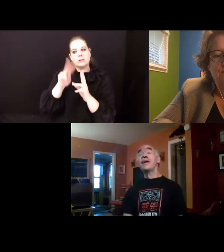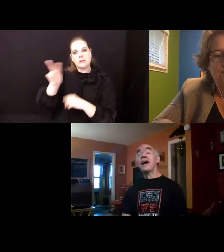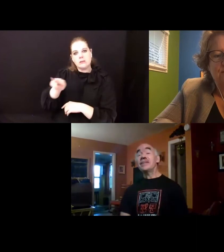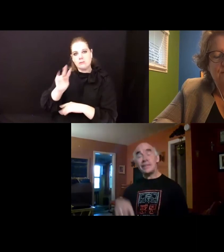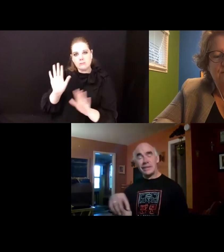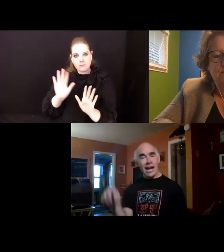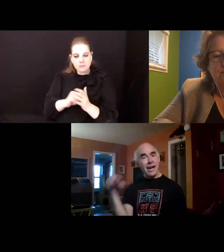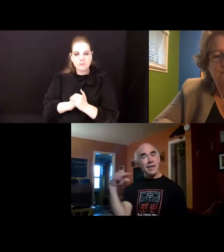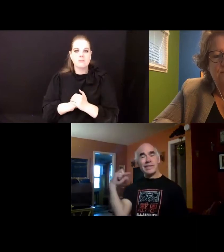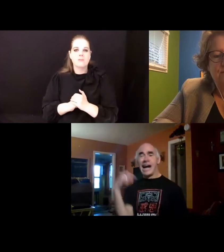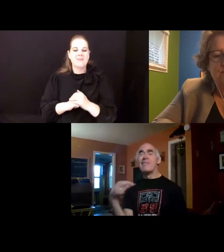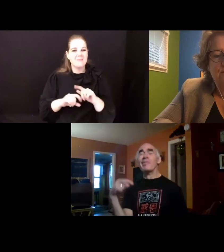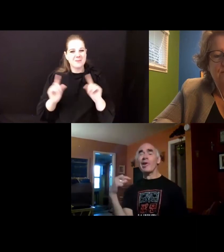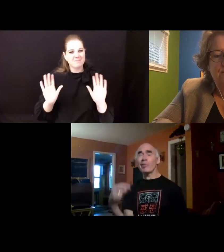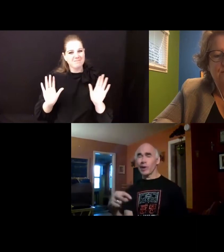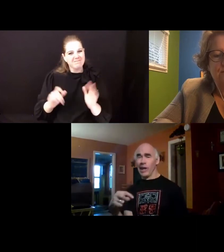But